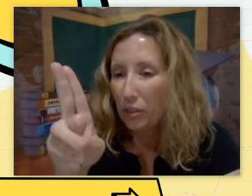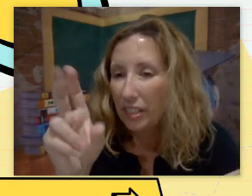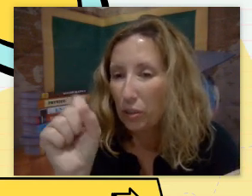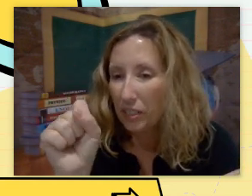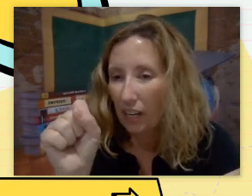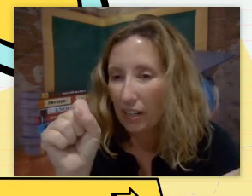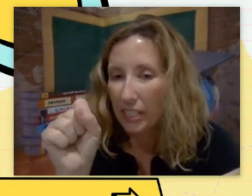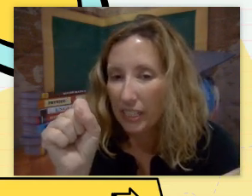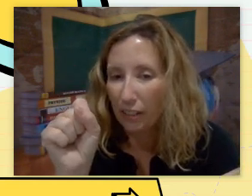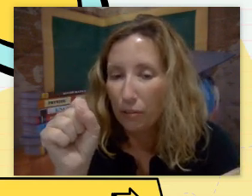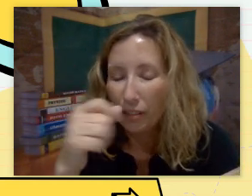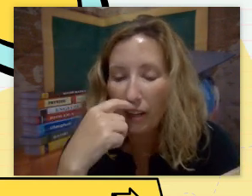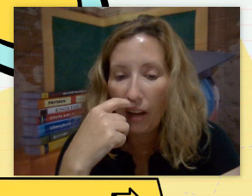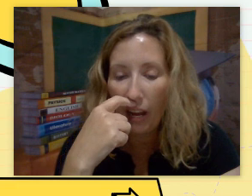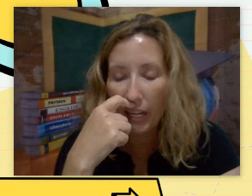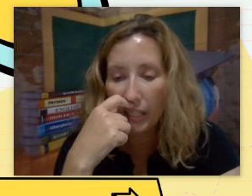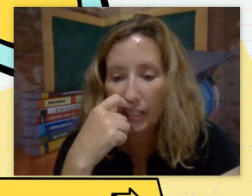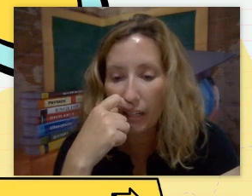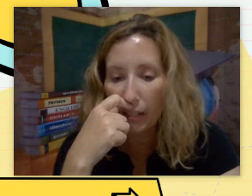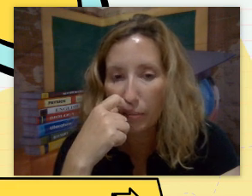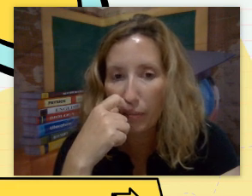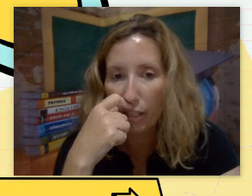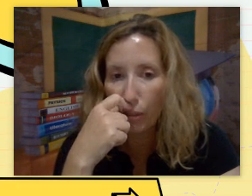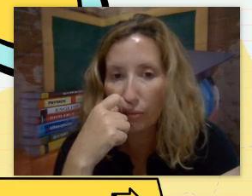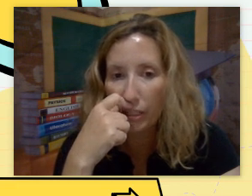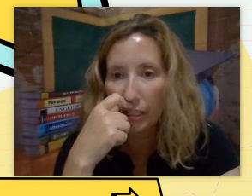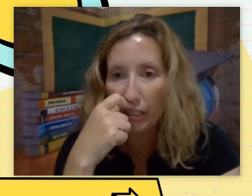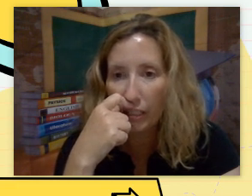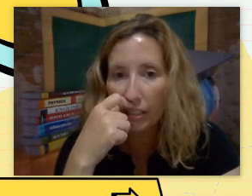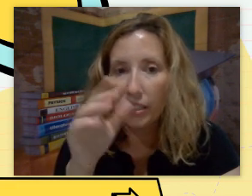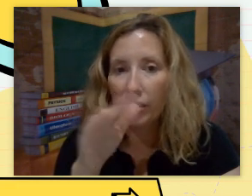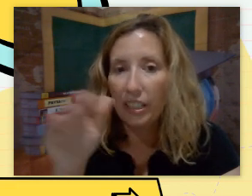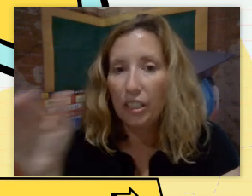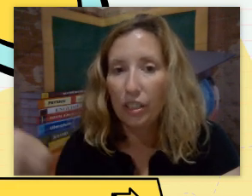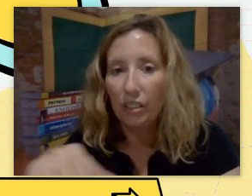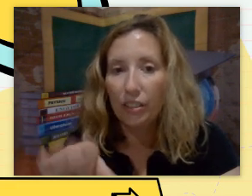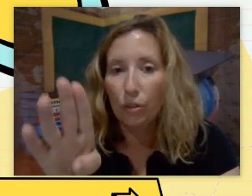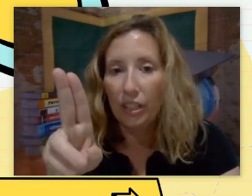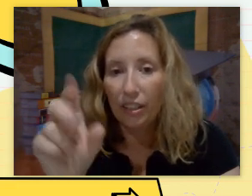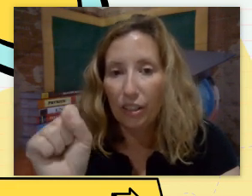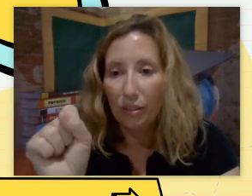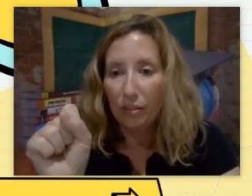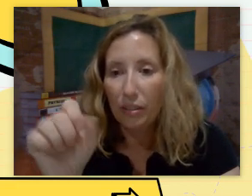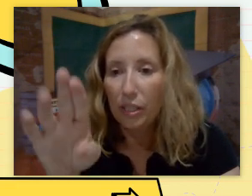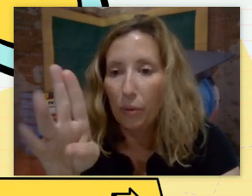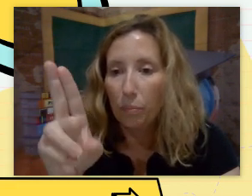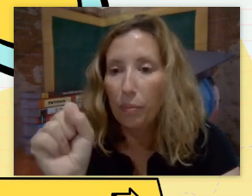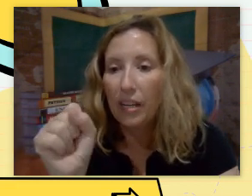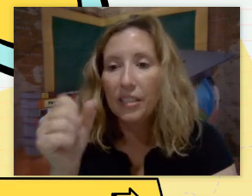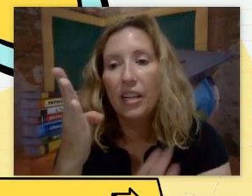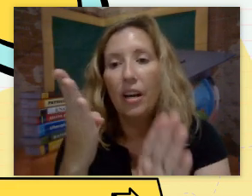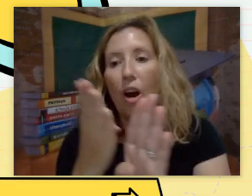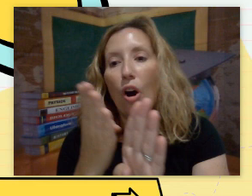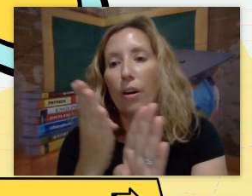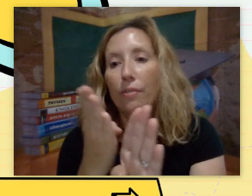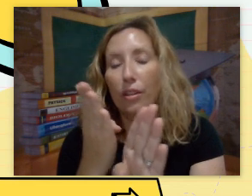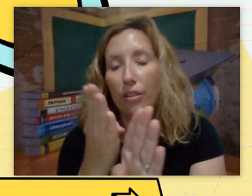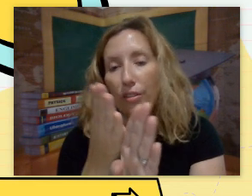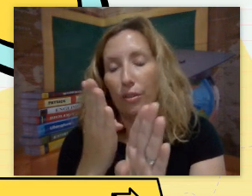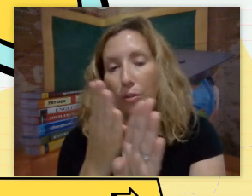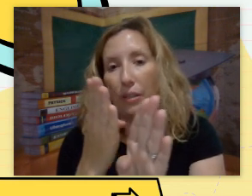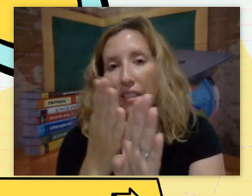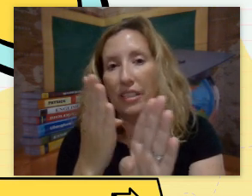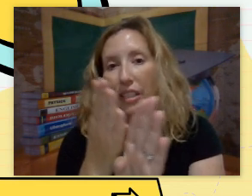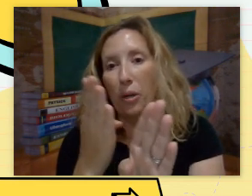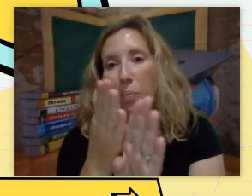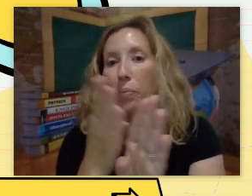morphed sort of into a sign itself. And you don't see necessarily each individual letter. So bus, or for